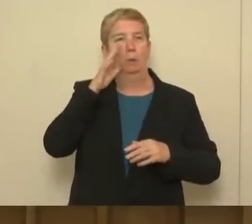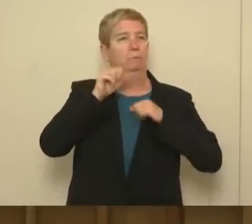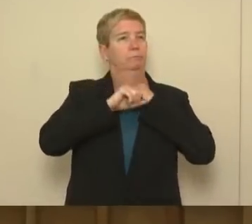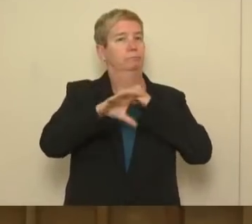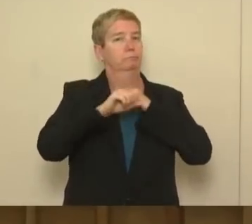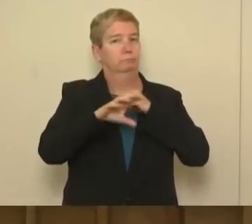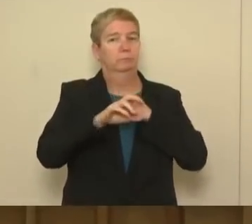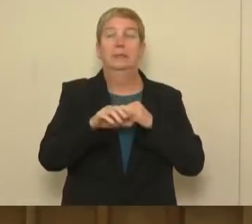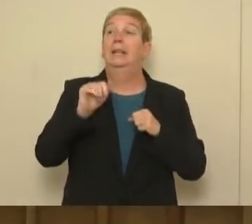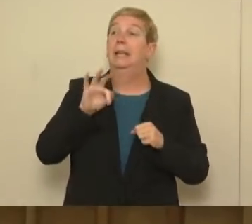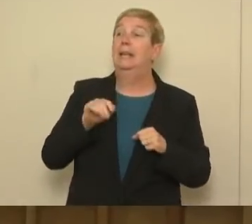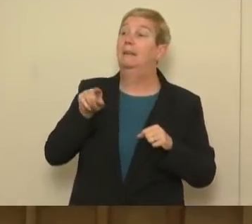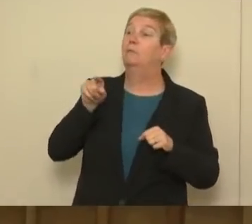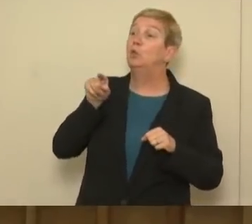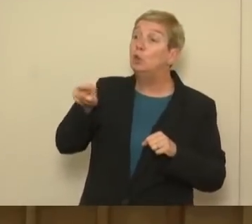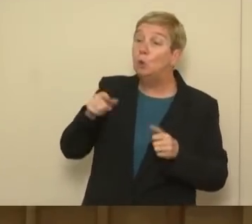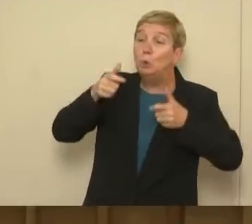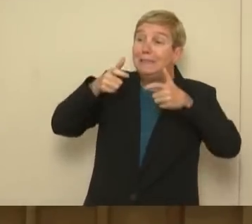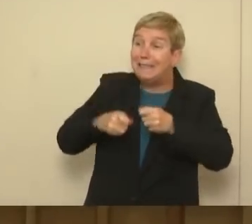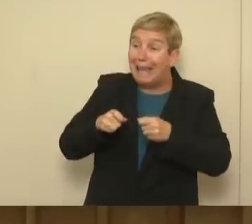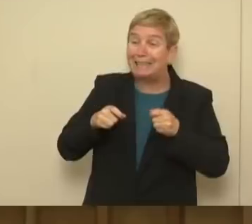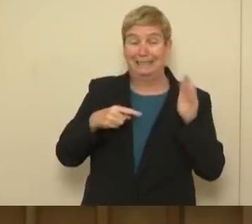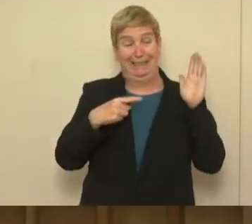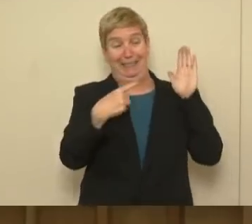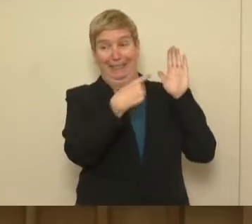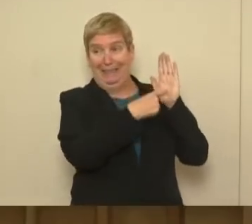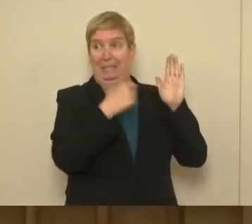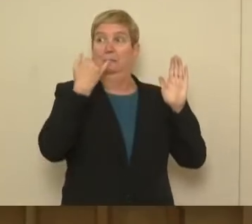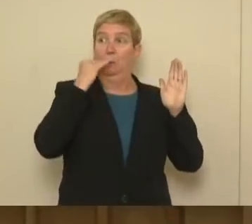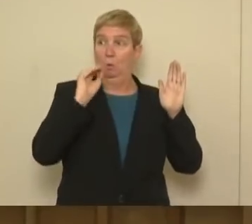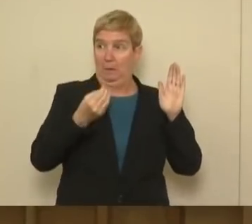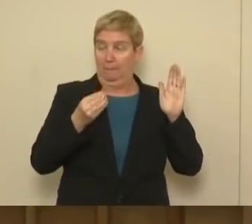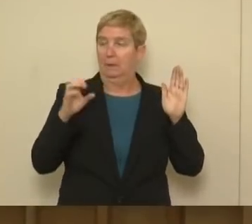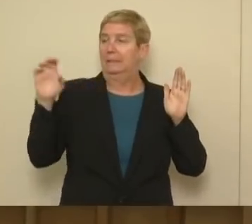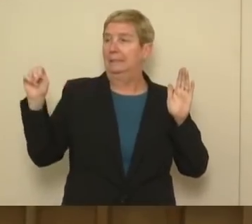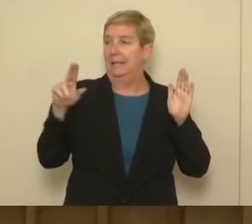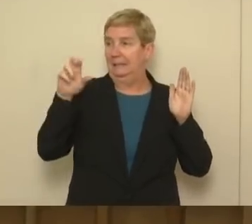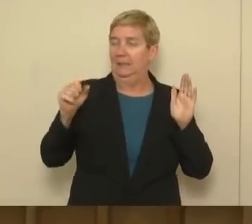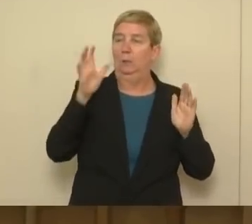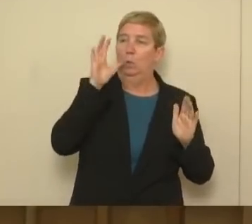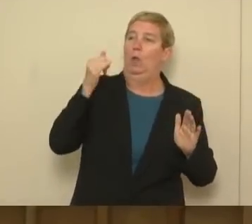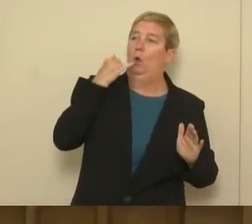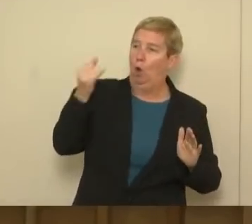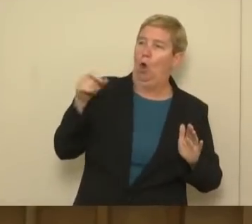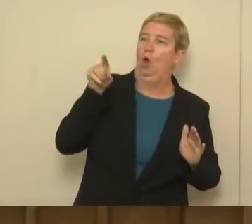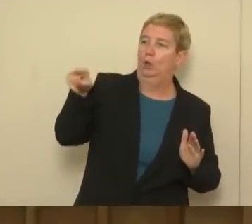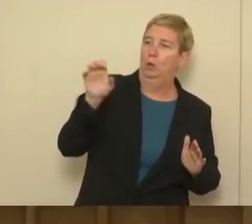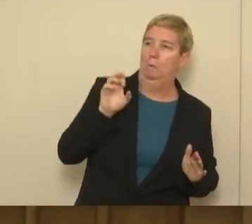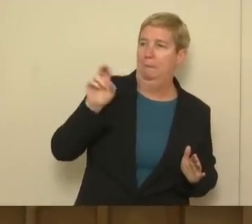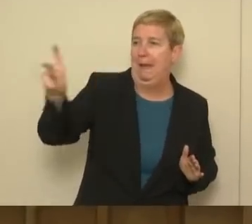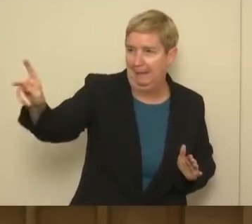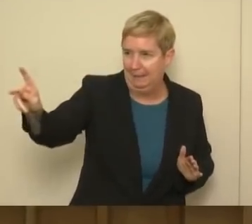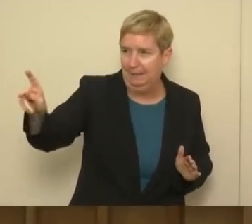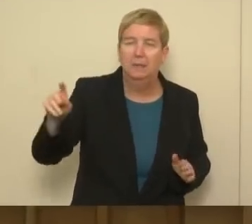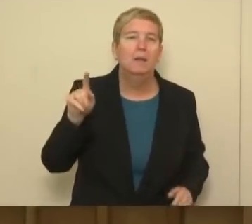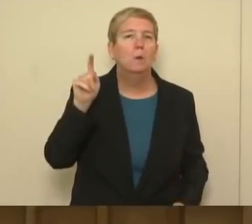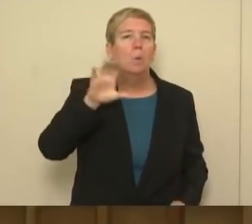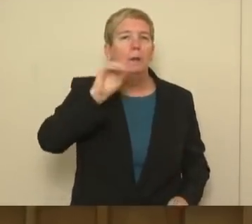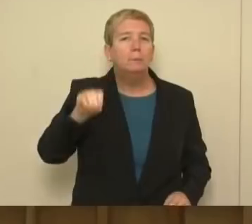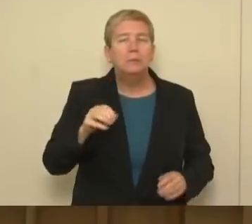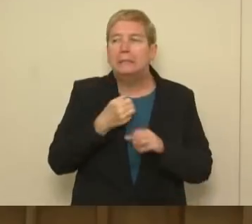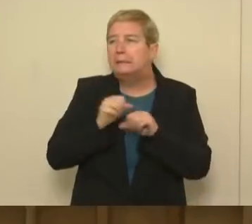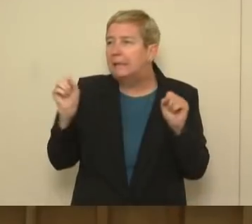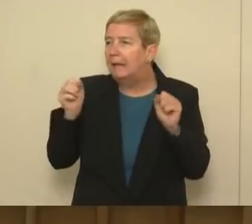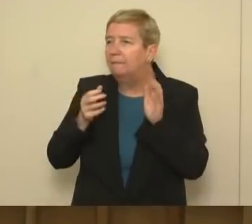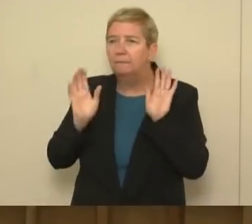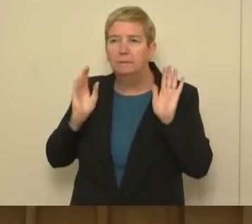number, someone from the census who is a U.S. Census person will call you back. And that is 100% legit and something that we